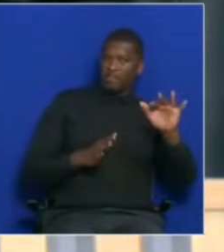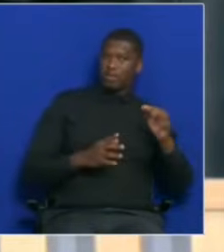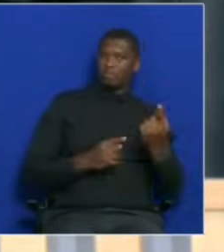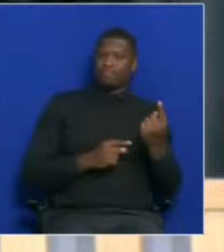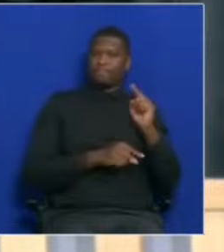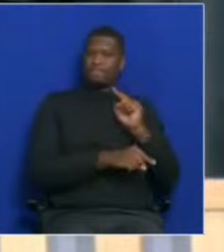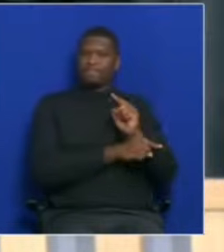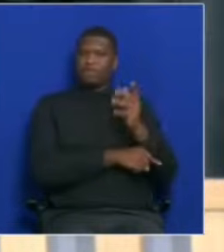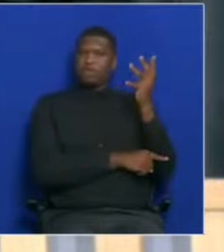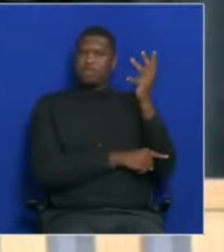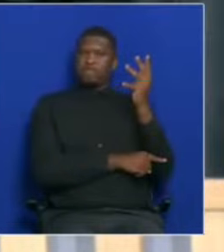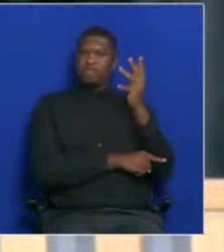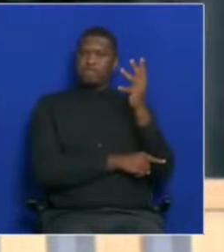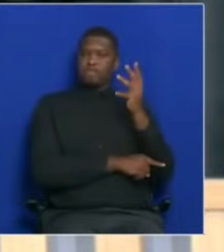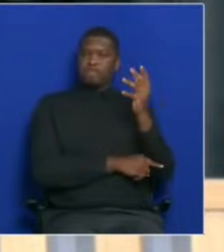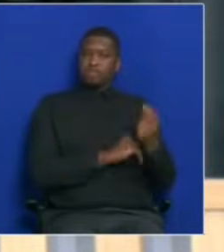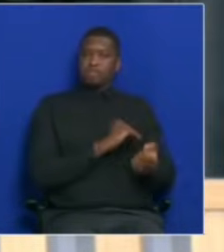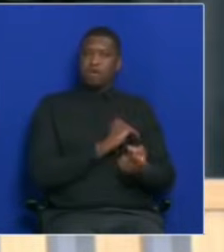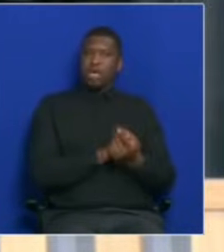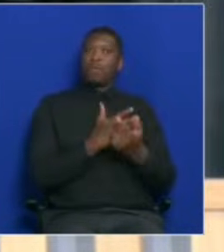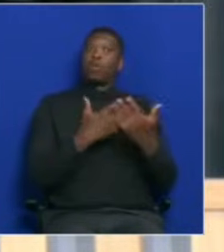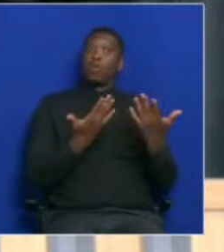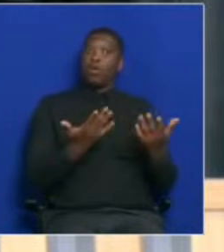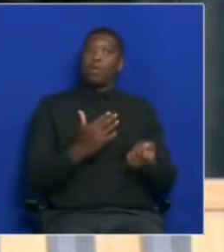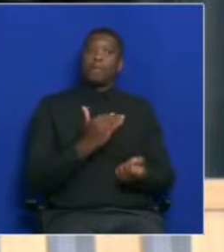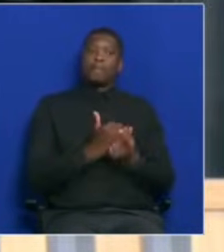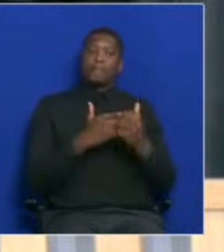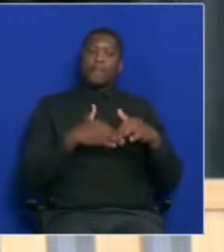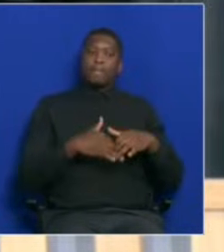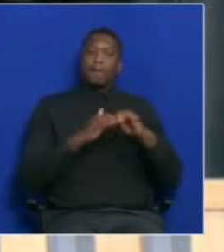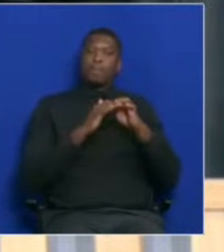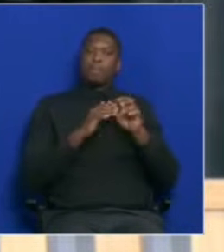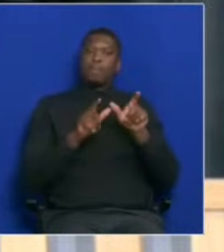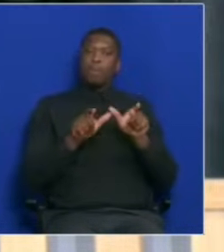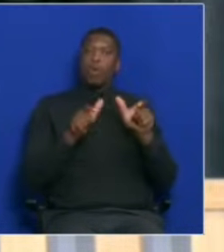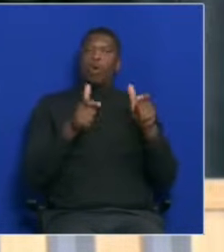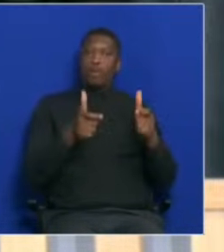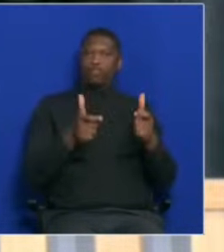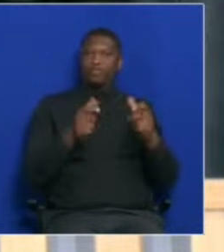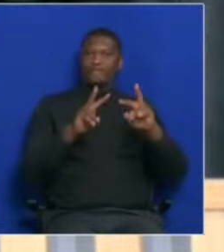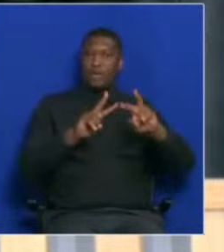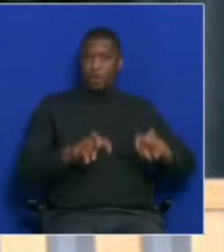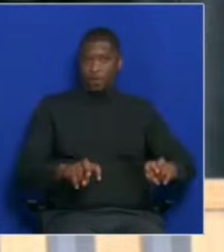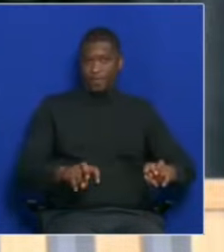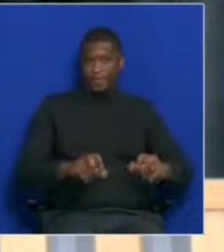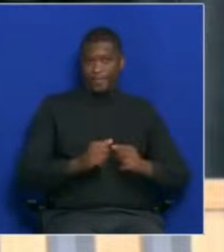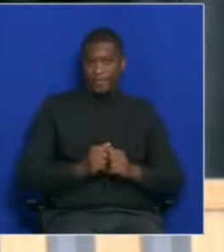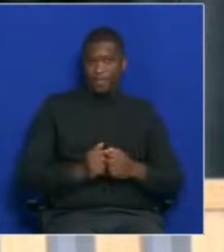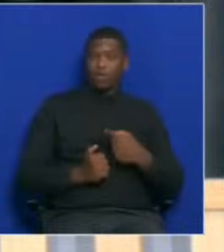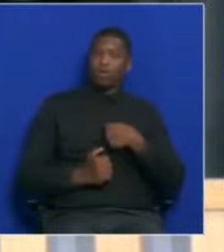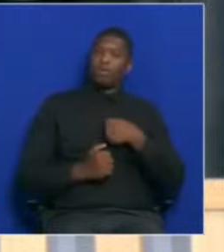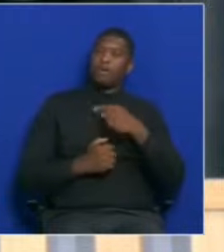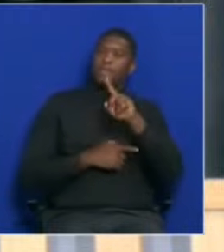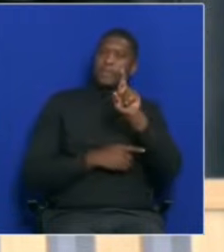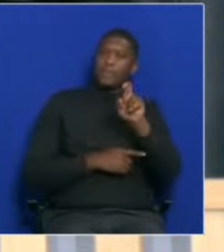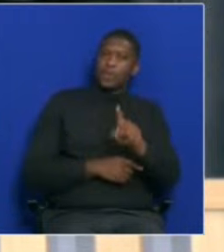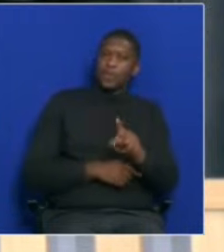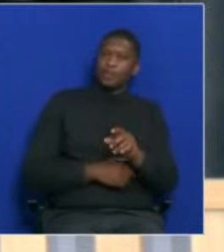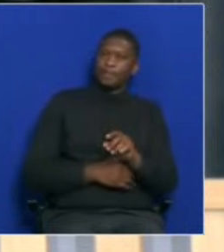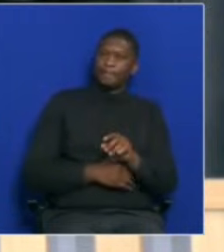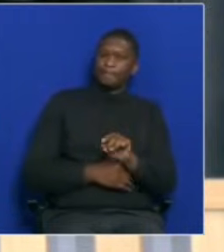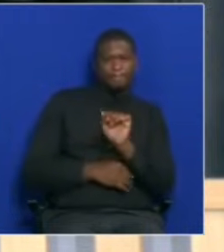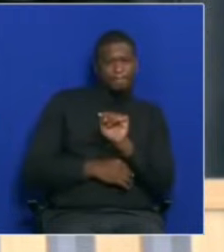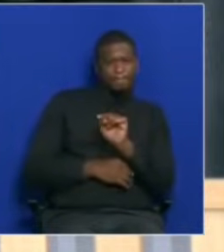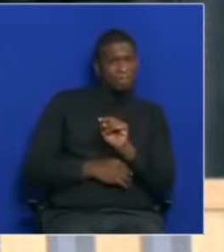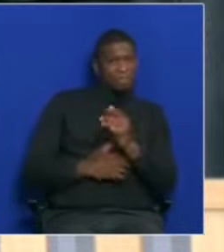It resulted in a commission of inquiry. The question that I would ask is, well, how far does this go? You